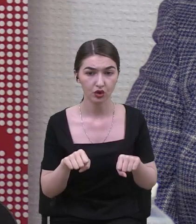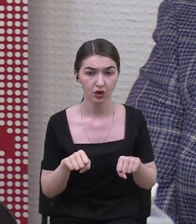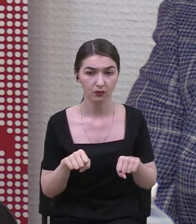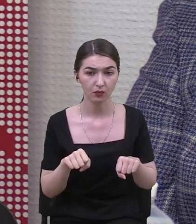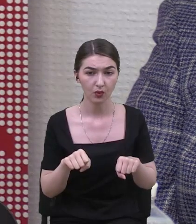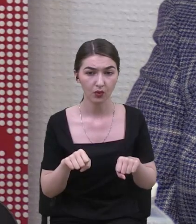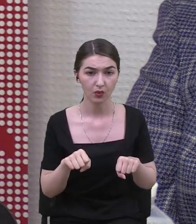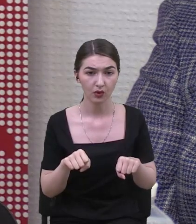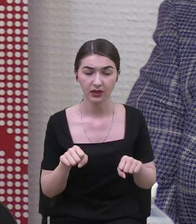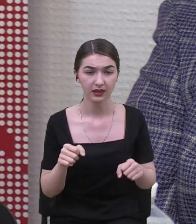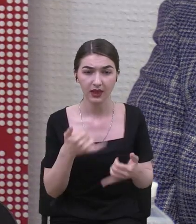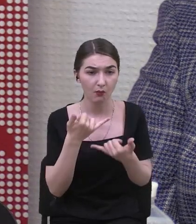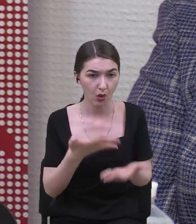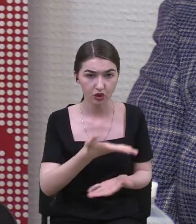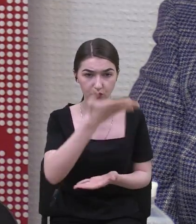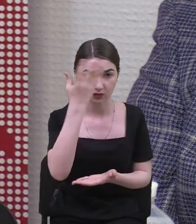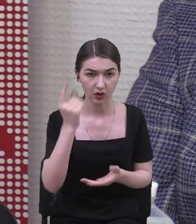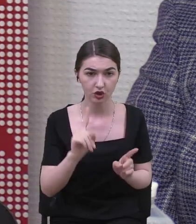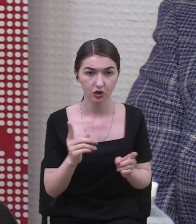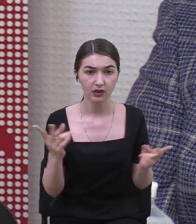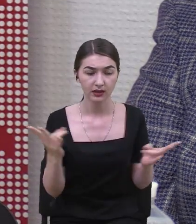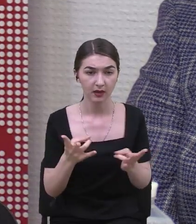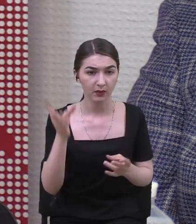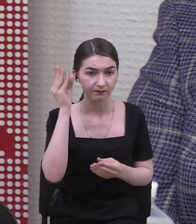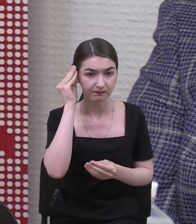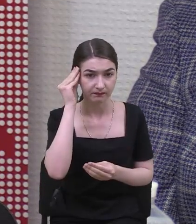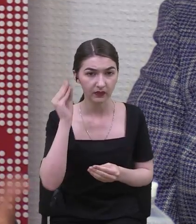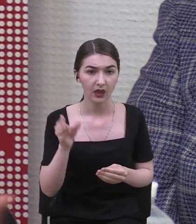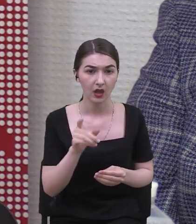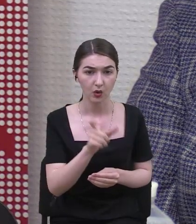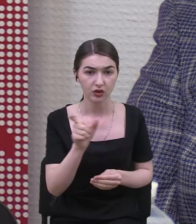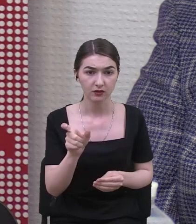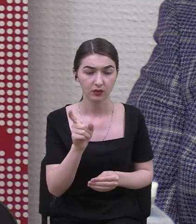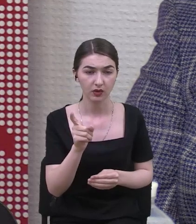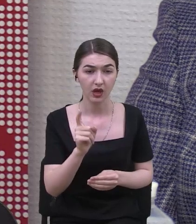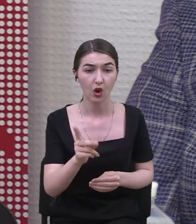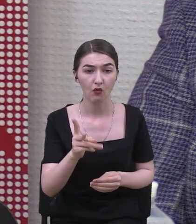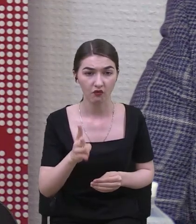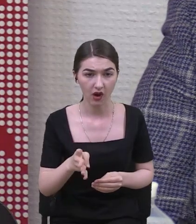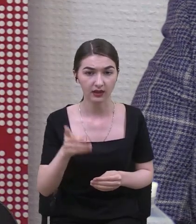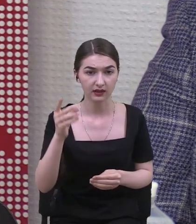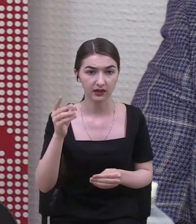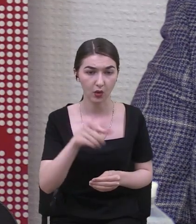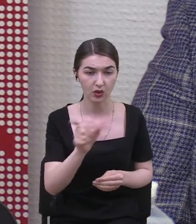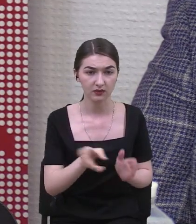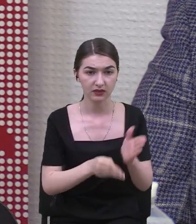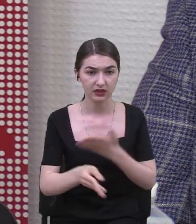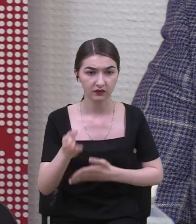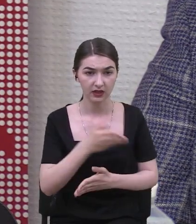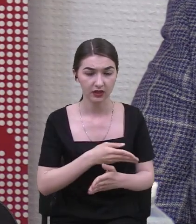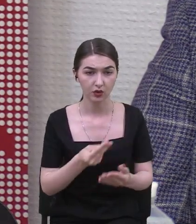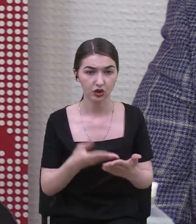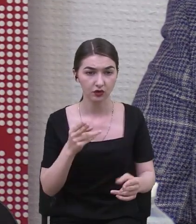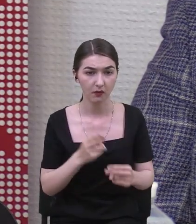disabilities. We need to assess barriers. We need to understand what's going on in the community we're working